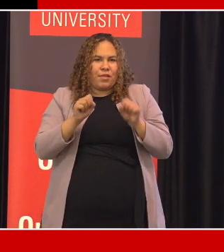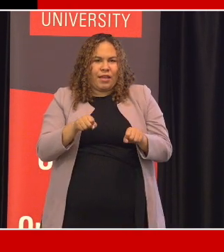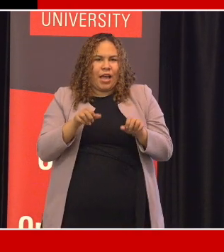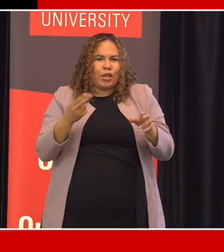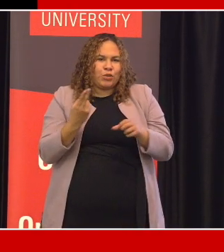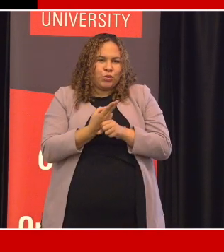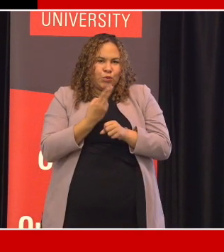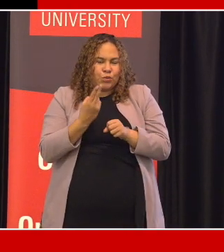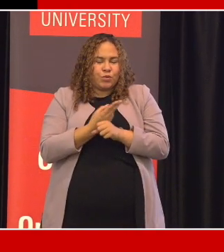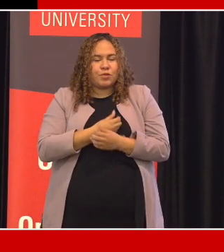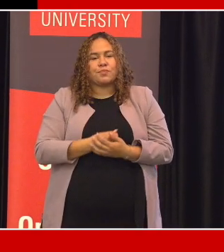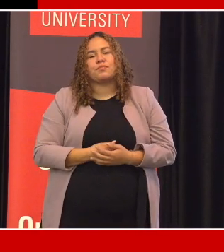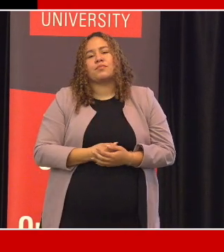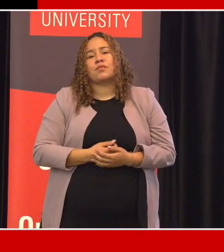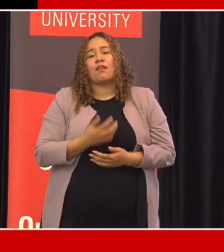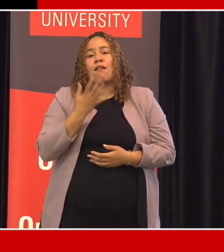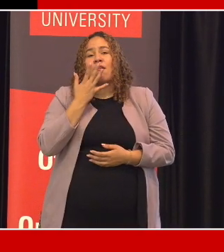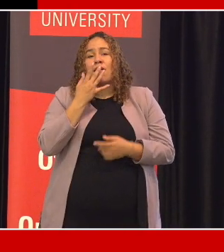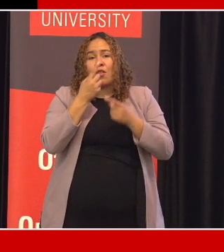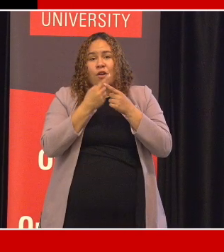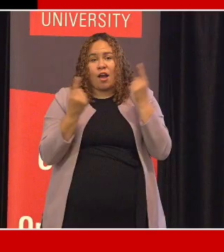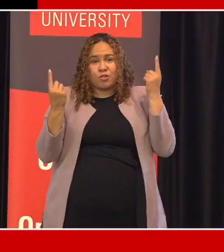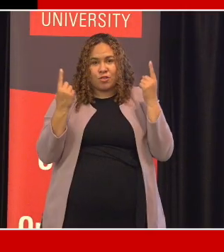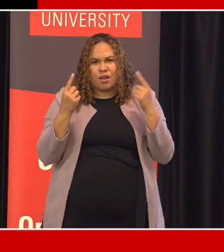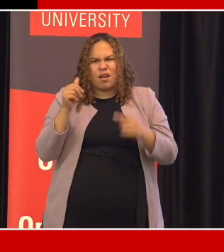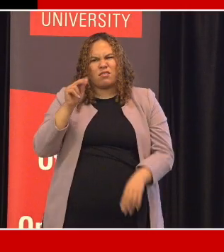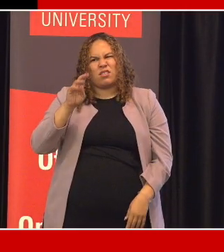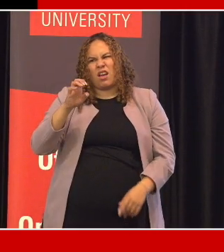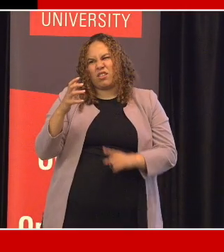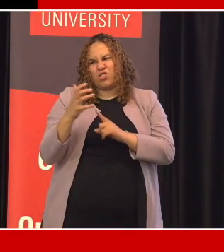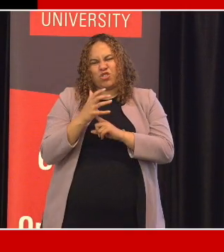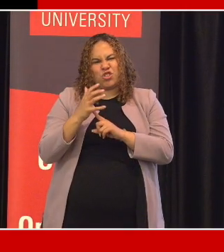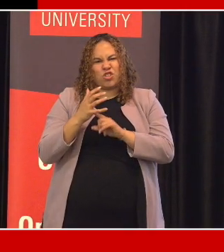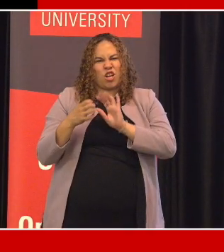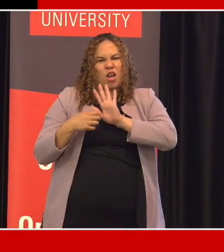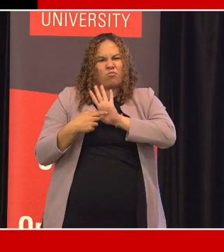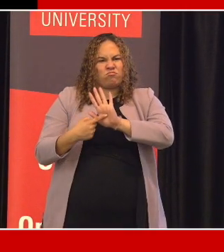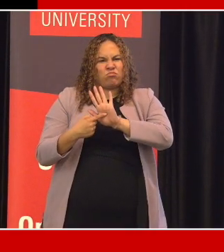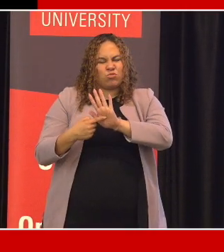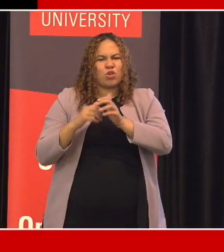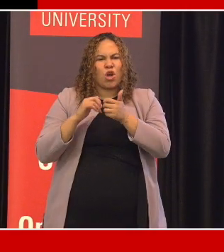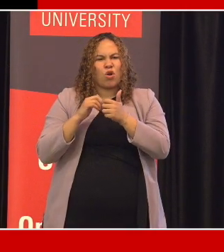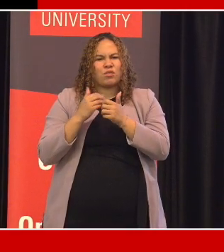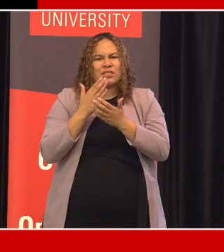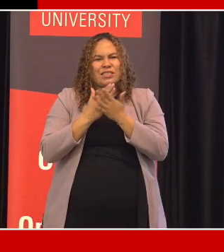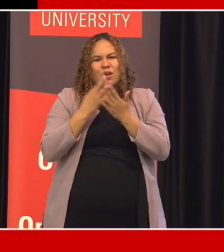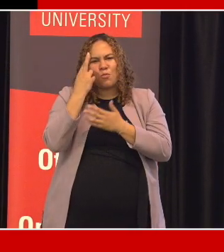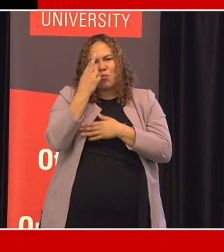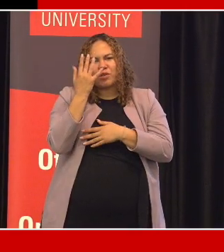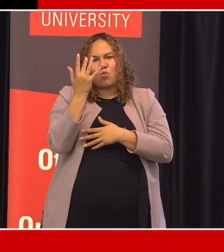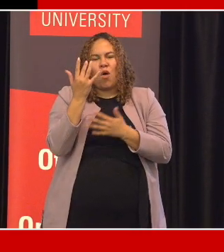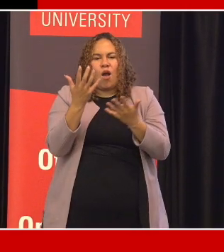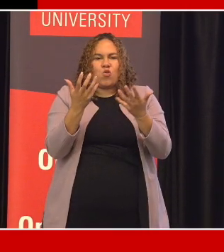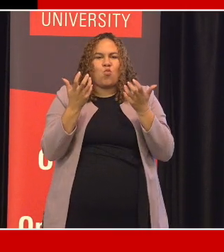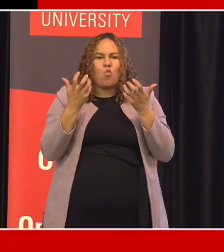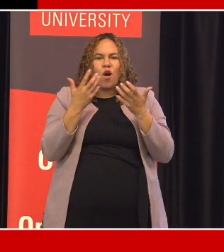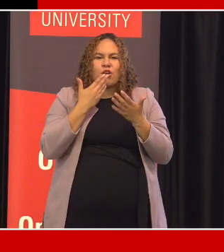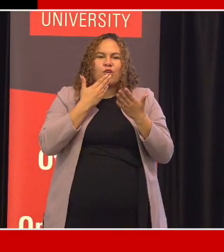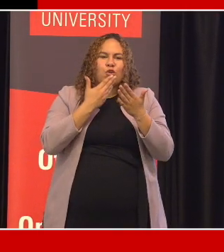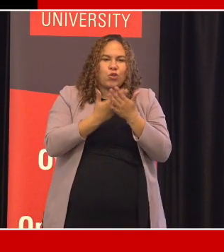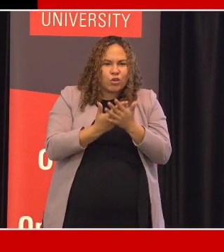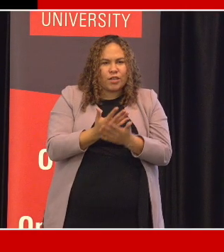Color contrast. Anne did a great job of showing you some reasons why you want to use good